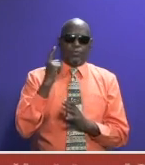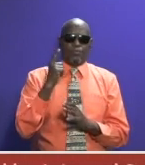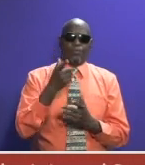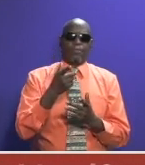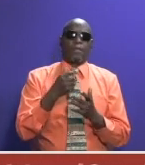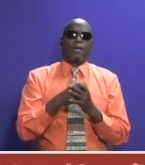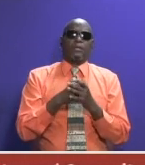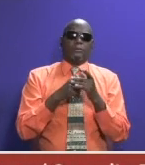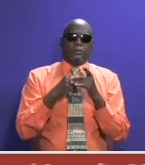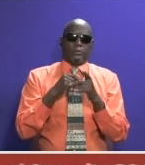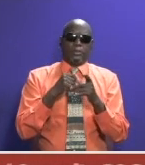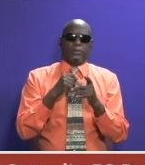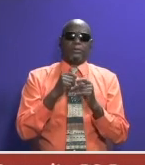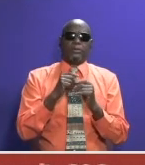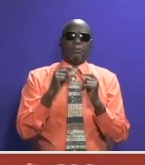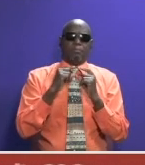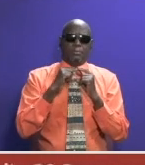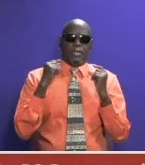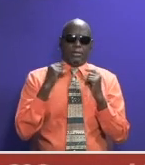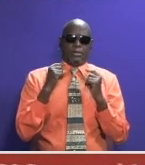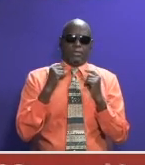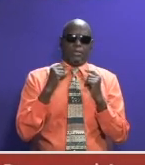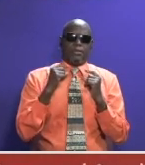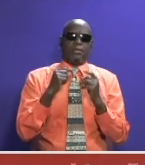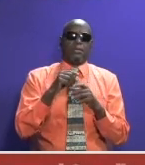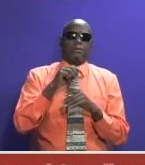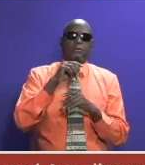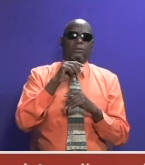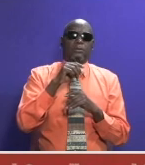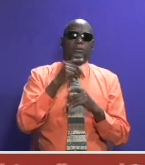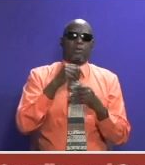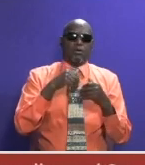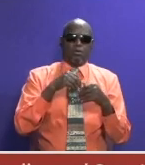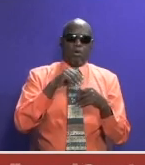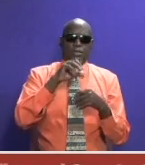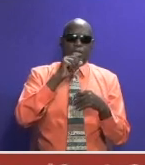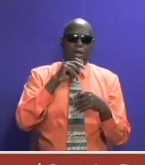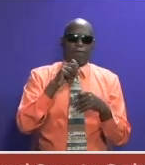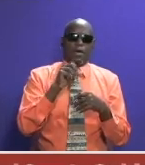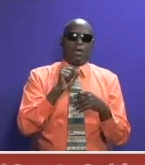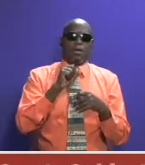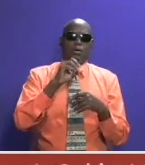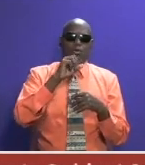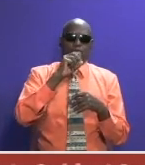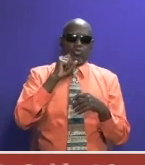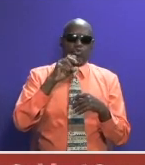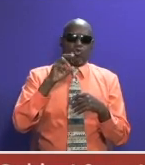was represented by lawyers Silvana Sosoro and Susan Kemunto, he bought the piece of